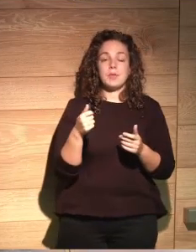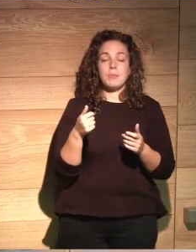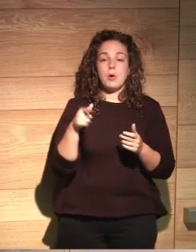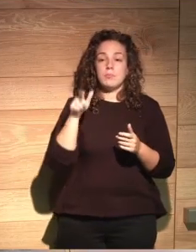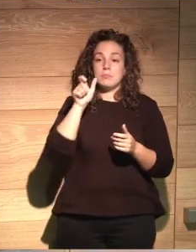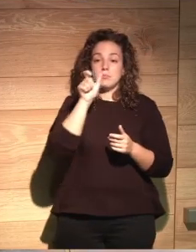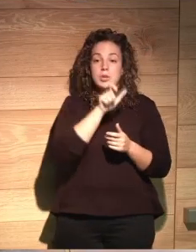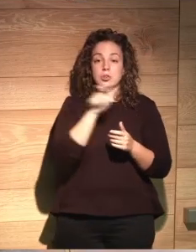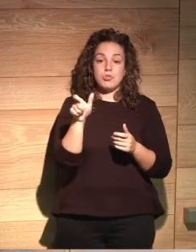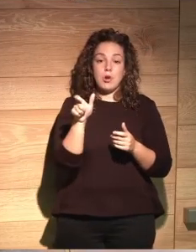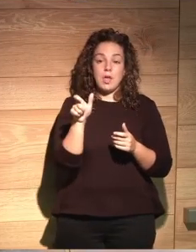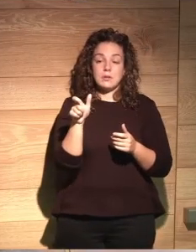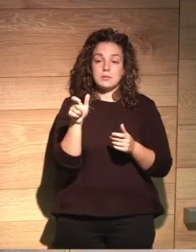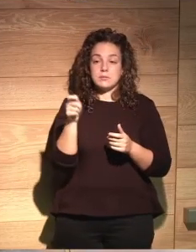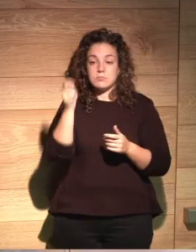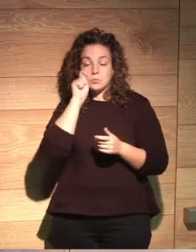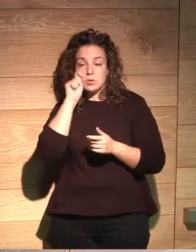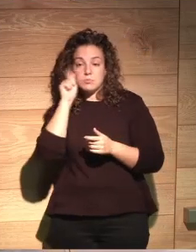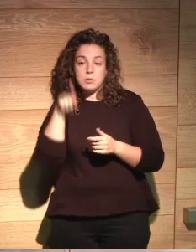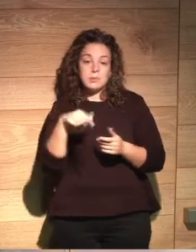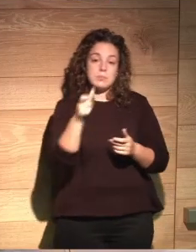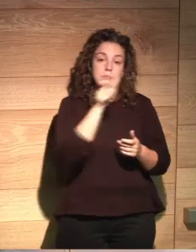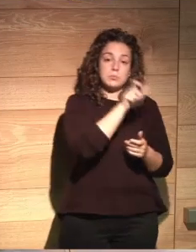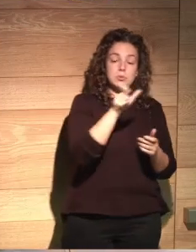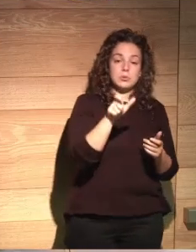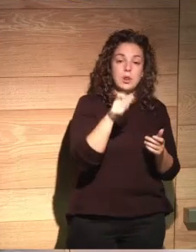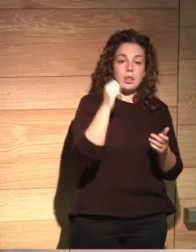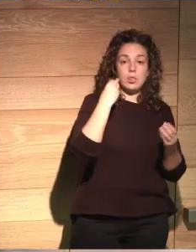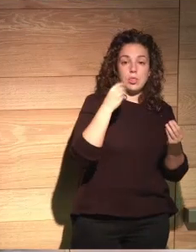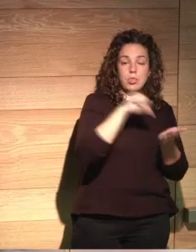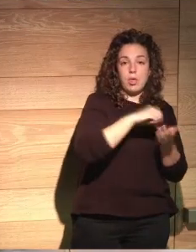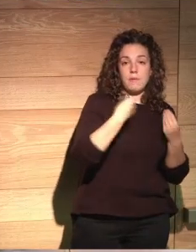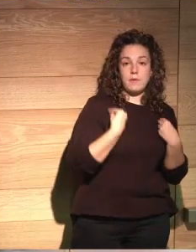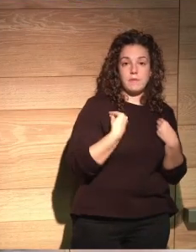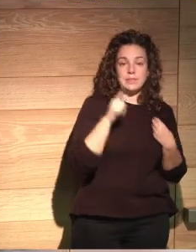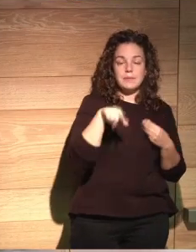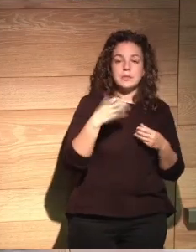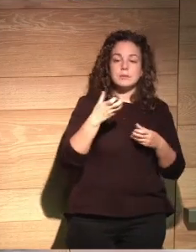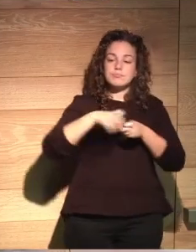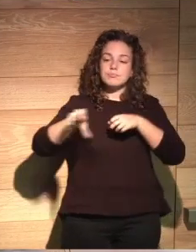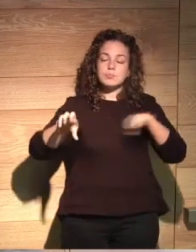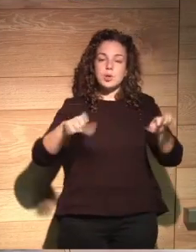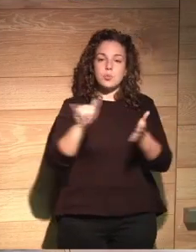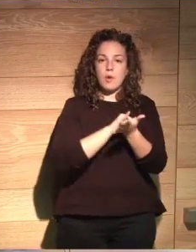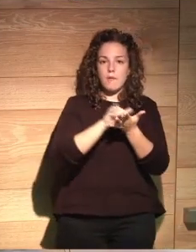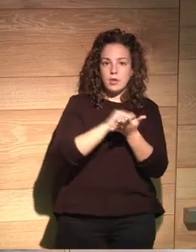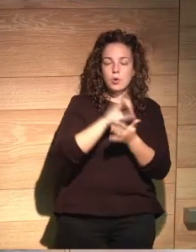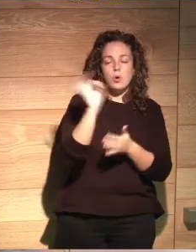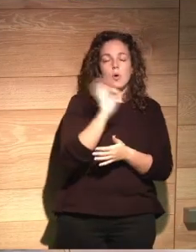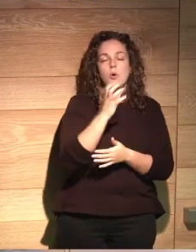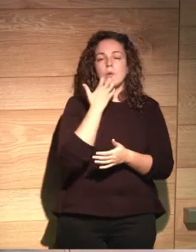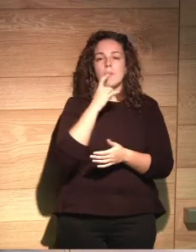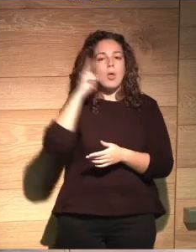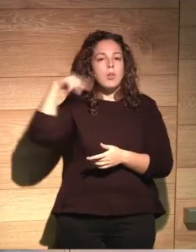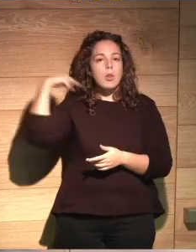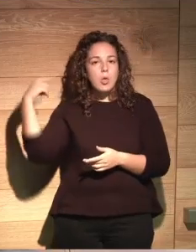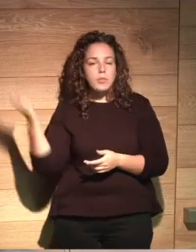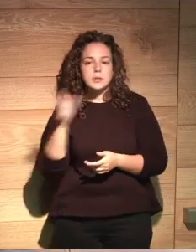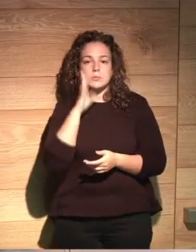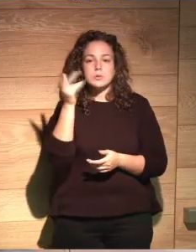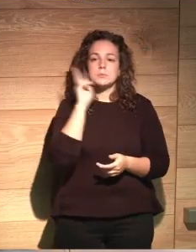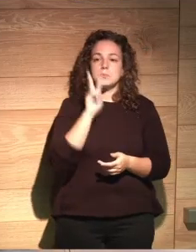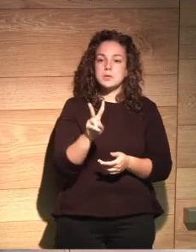a gap, I would say, between the civitas and the urbanitas. And there is also another big gap that we see in New